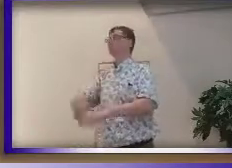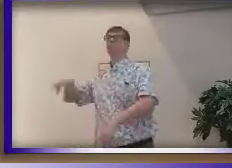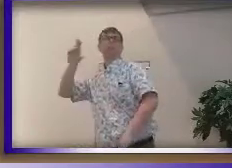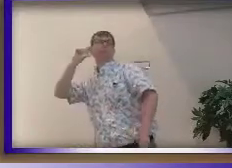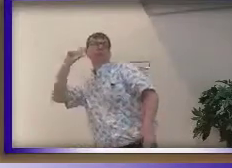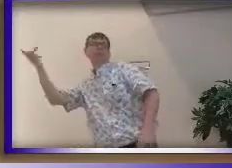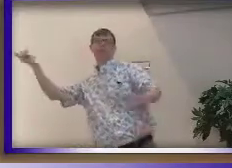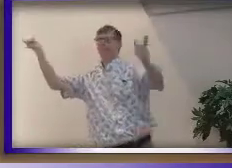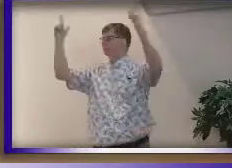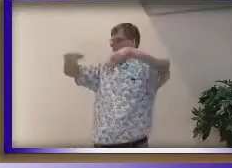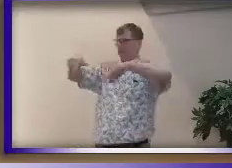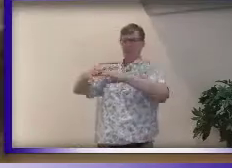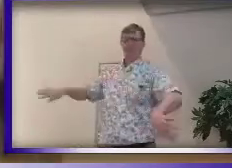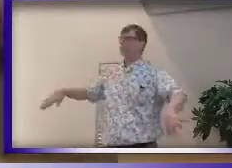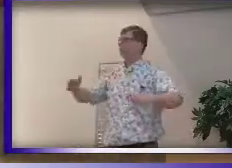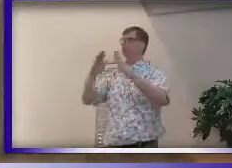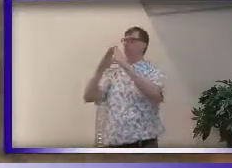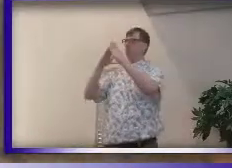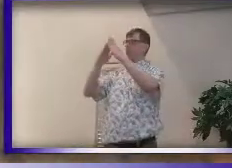home.